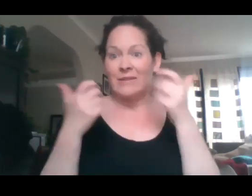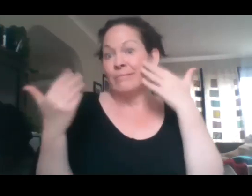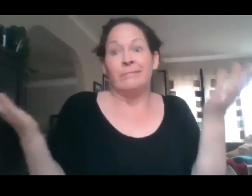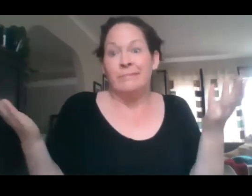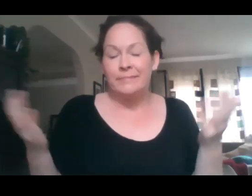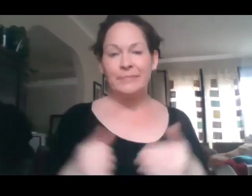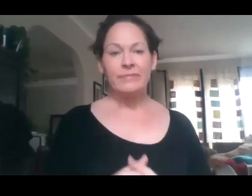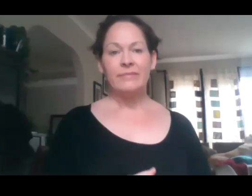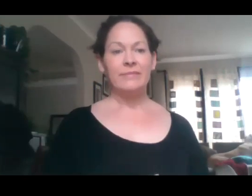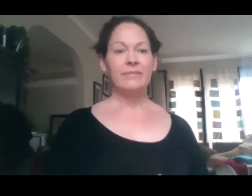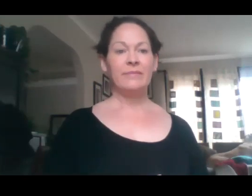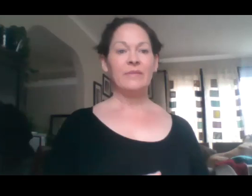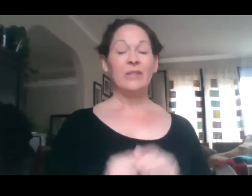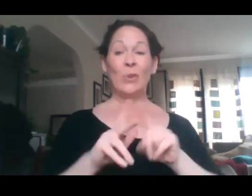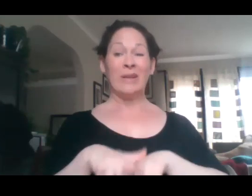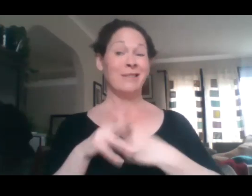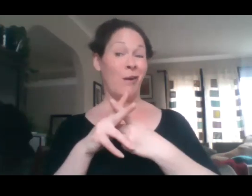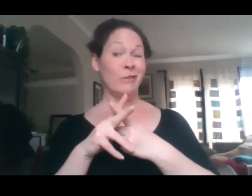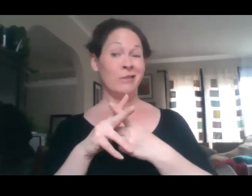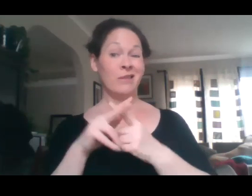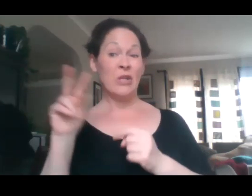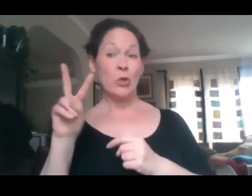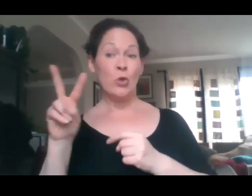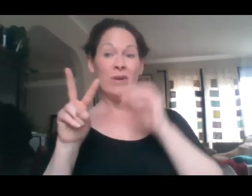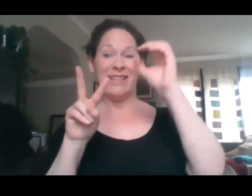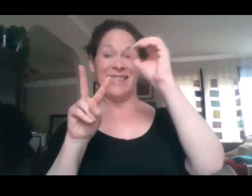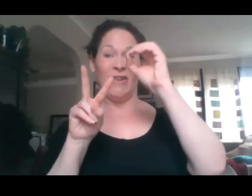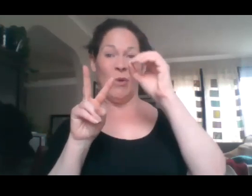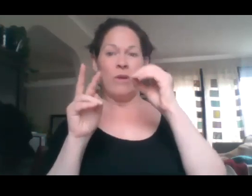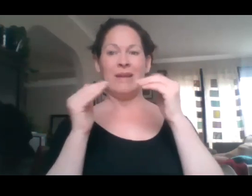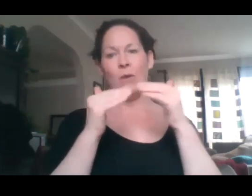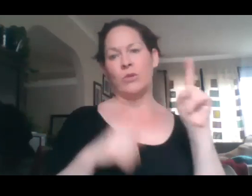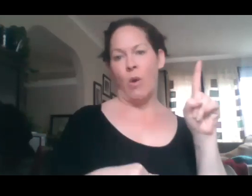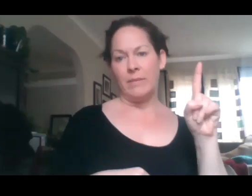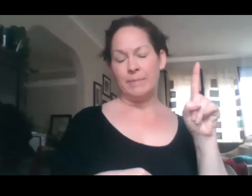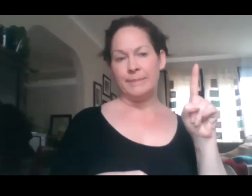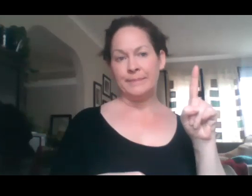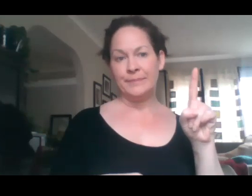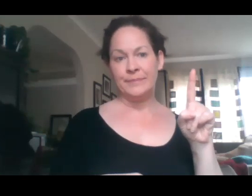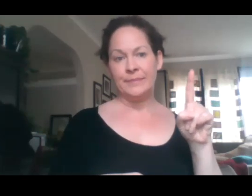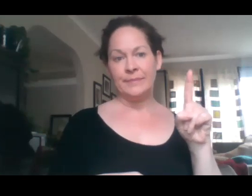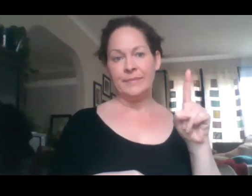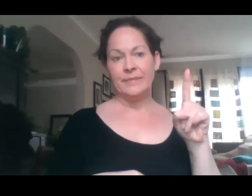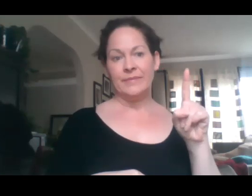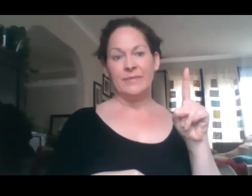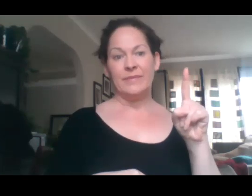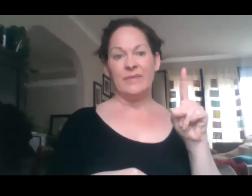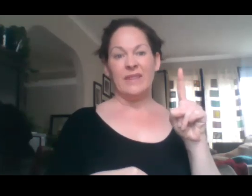starts at 2 to the 0, right? Because there's 1. Here it's 2 to the first